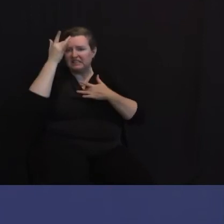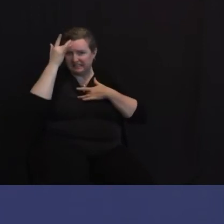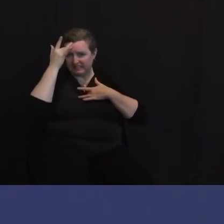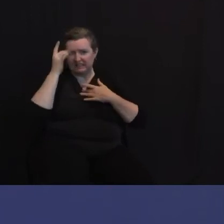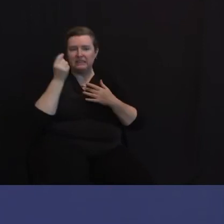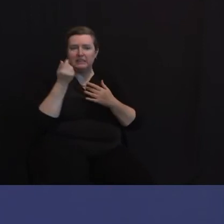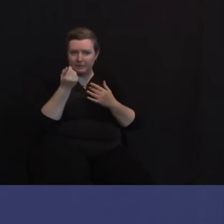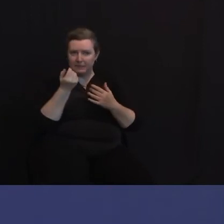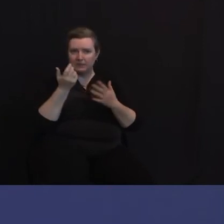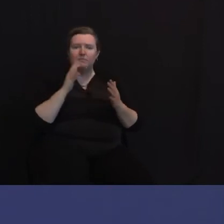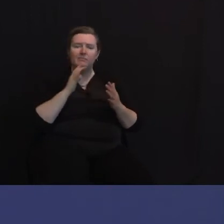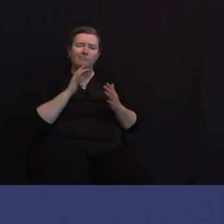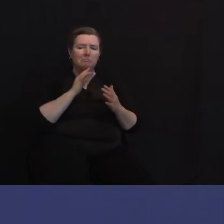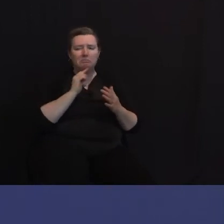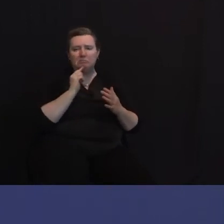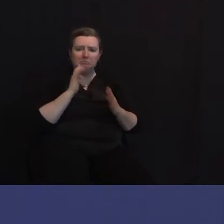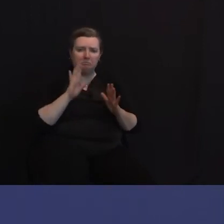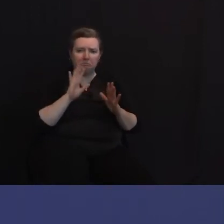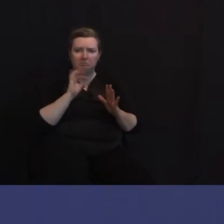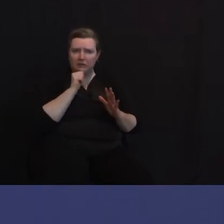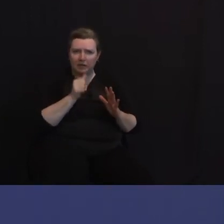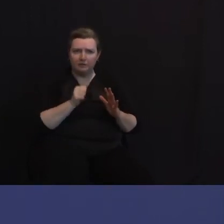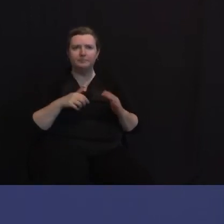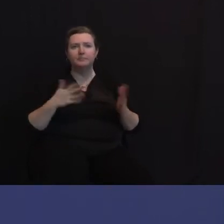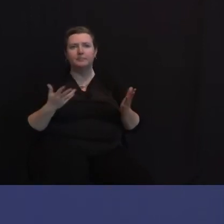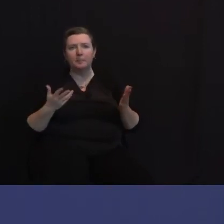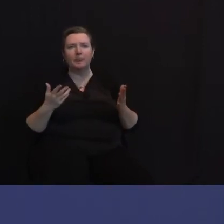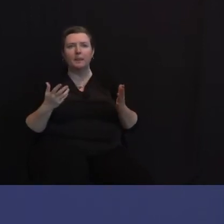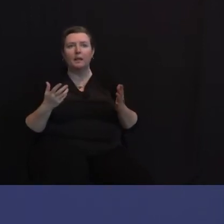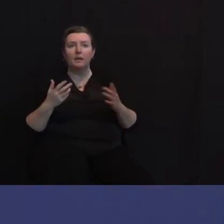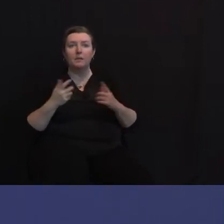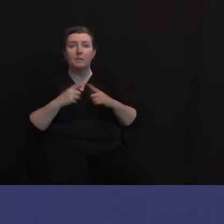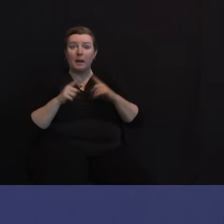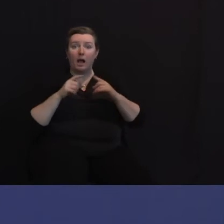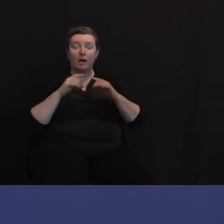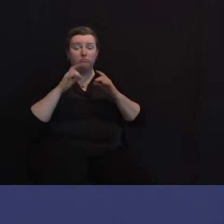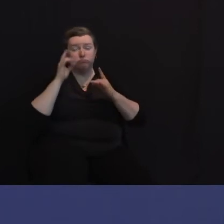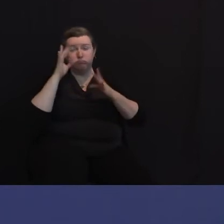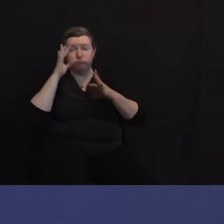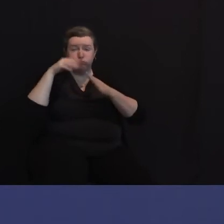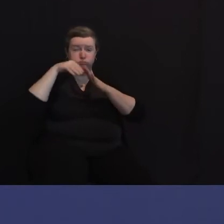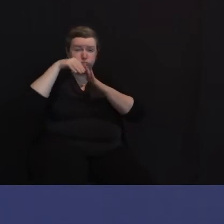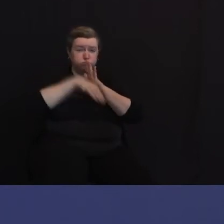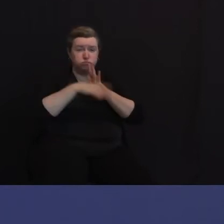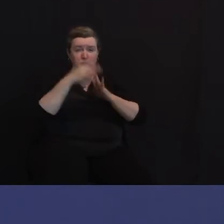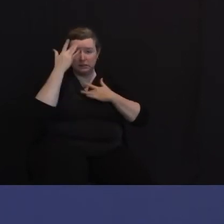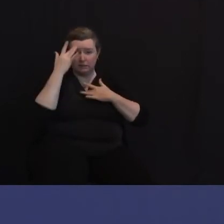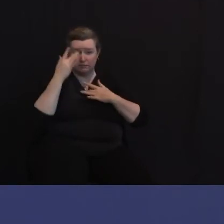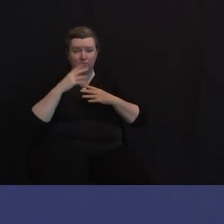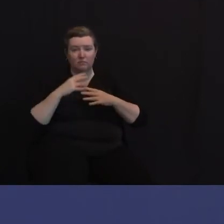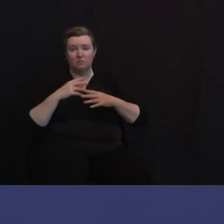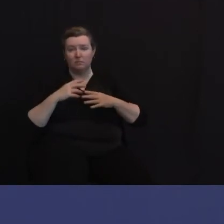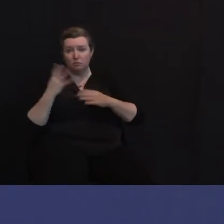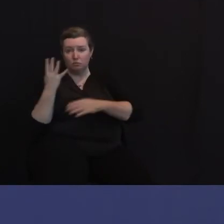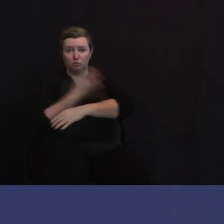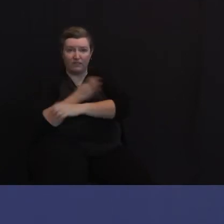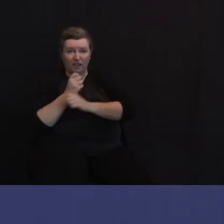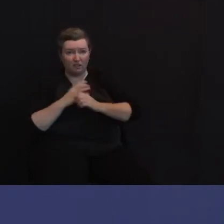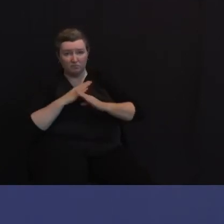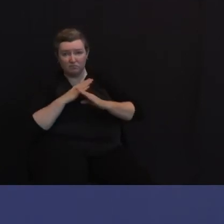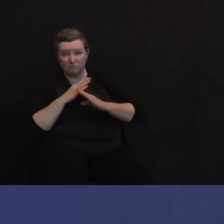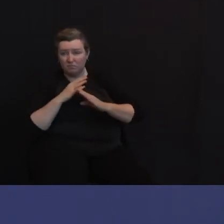and in fact, in many cases, does prevent a worsening of the symptoms and prevent your going to the hospital. But speed is of the